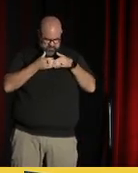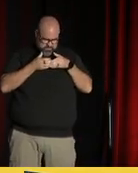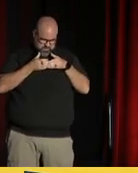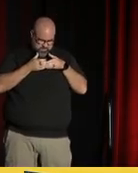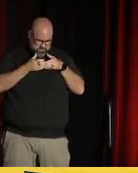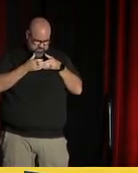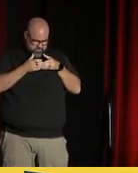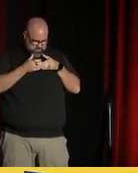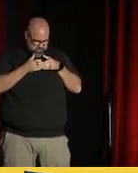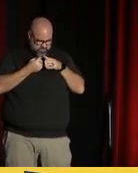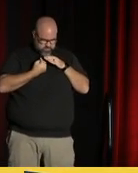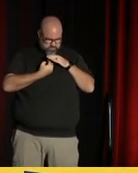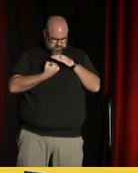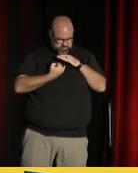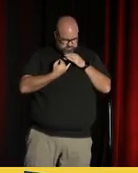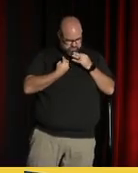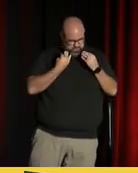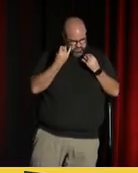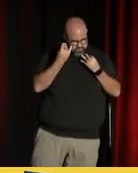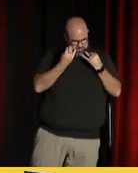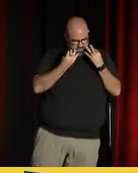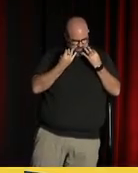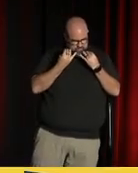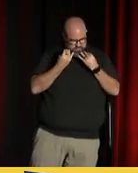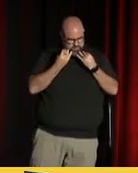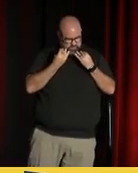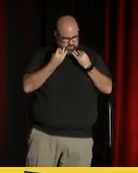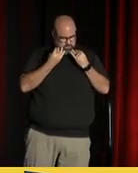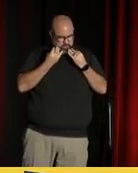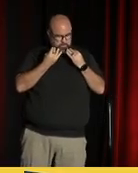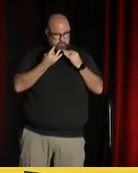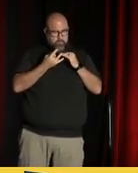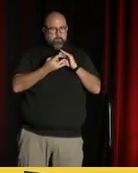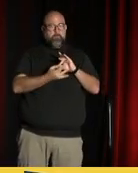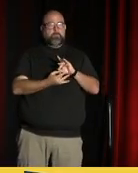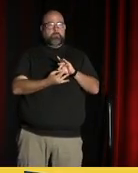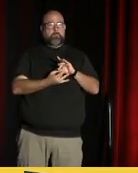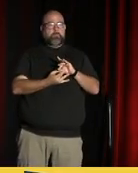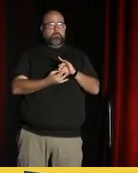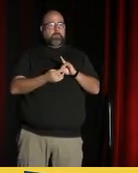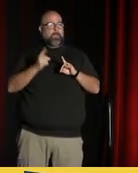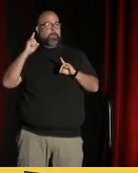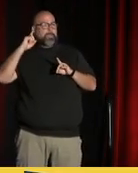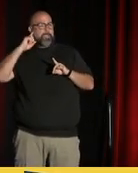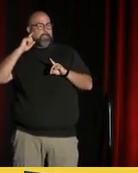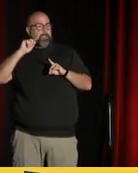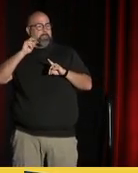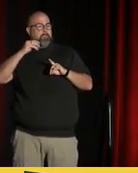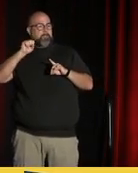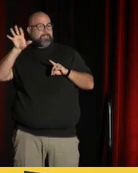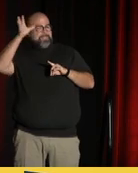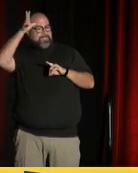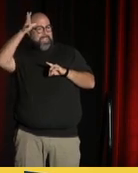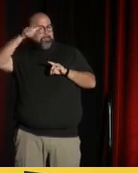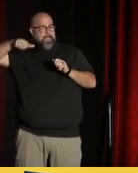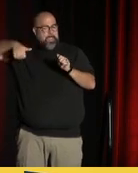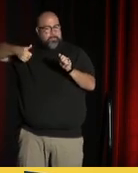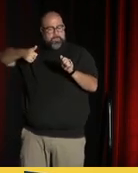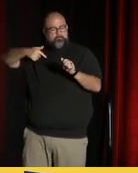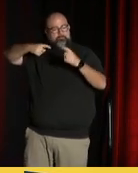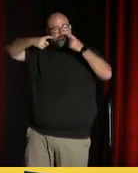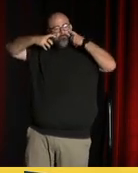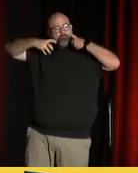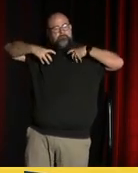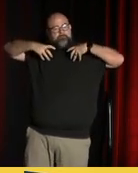through. And as I started to come back, I realized that I could hear Thomas's dad behind me. And he was